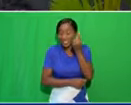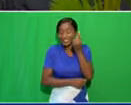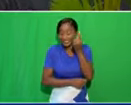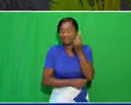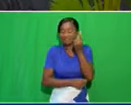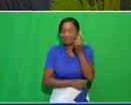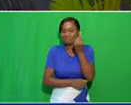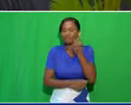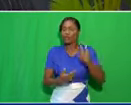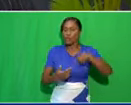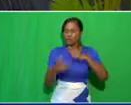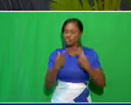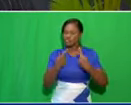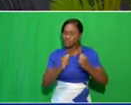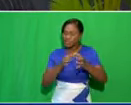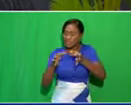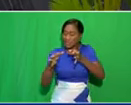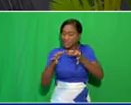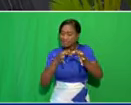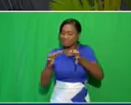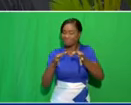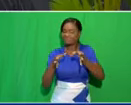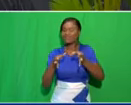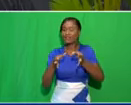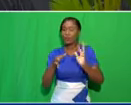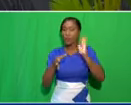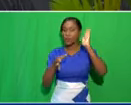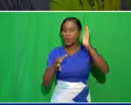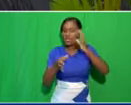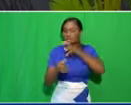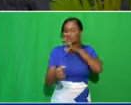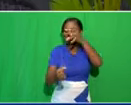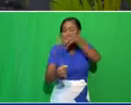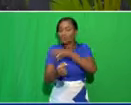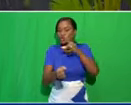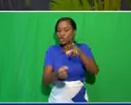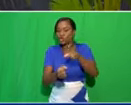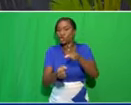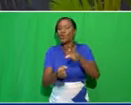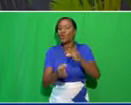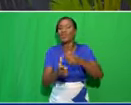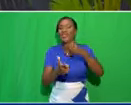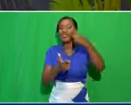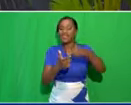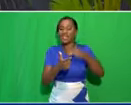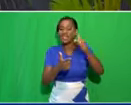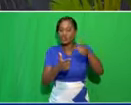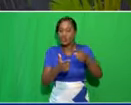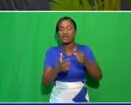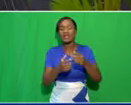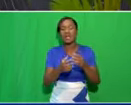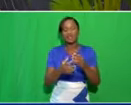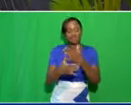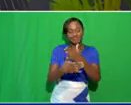understand it as we try to explain it to you, and it will empower you to share with us in your many